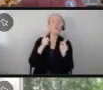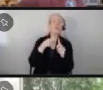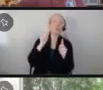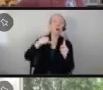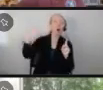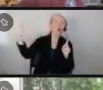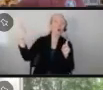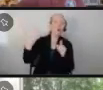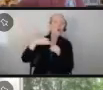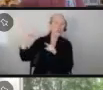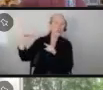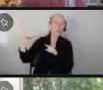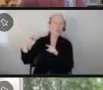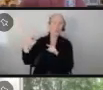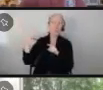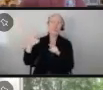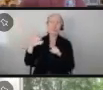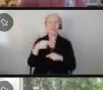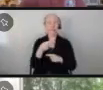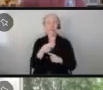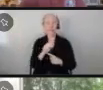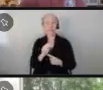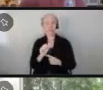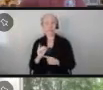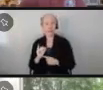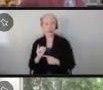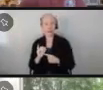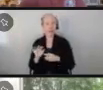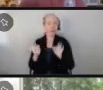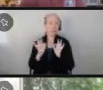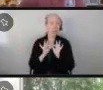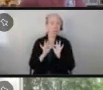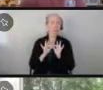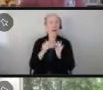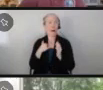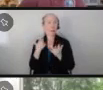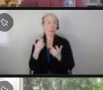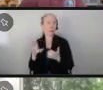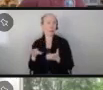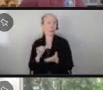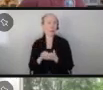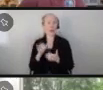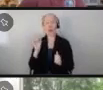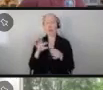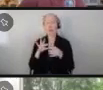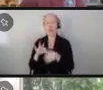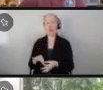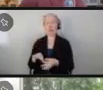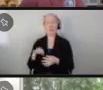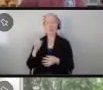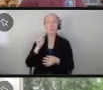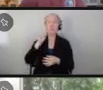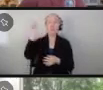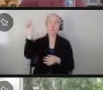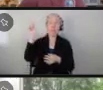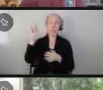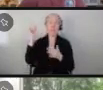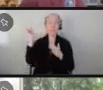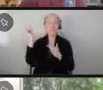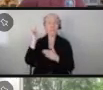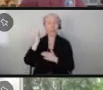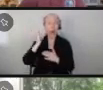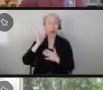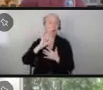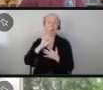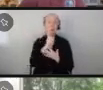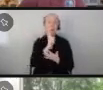industry where human systems integration is so critically important. I mean, it could be space flight. I mean, all industries where humans are involved